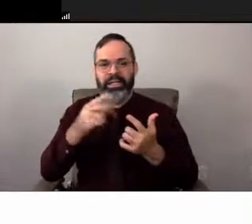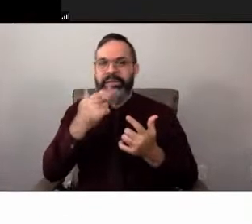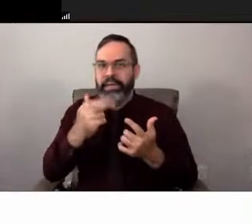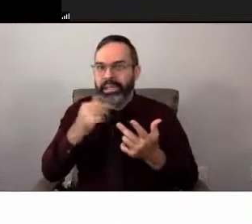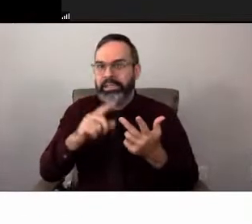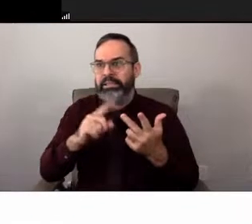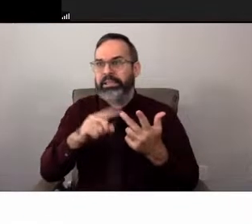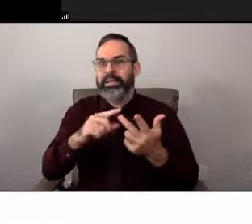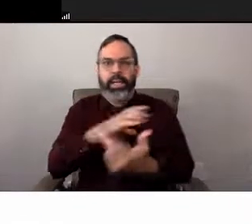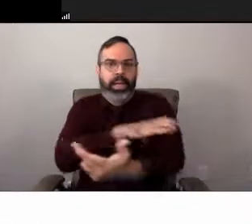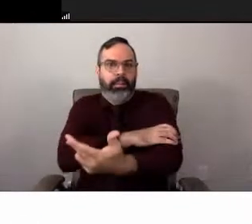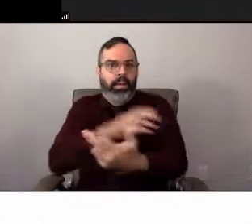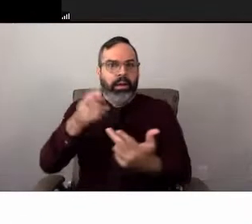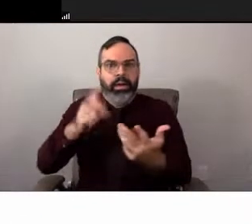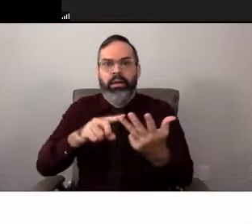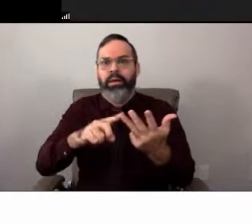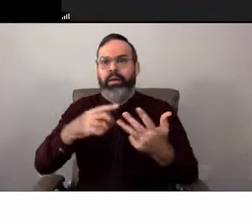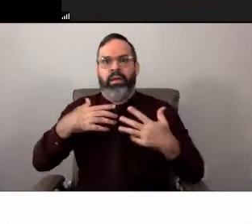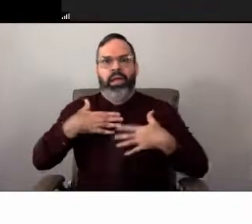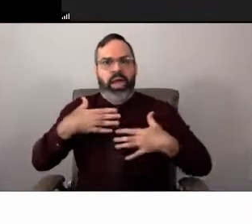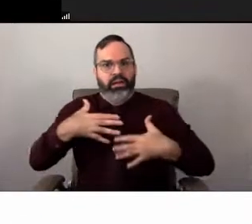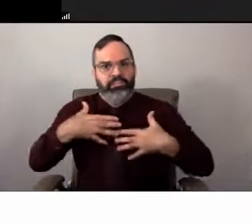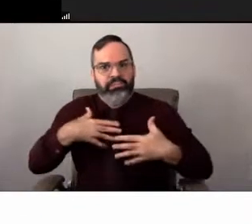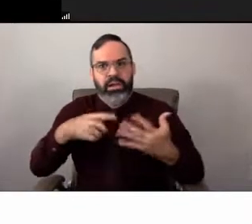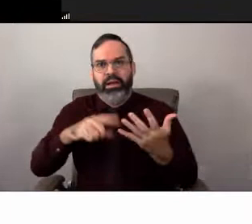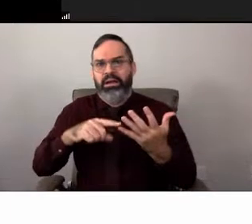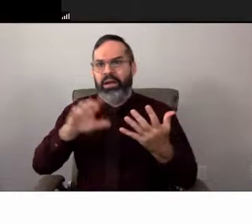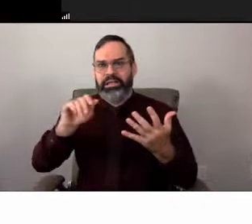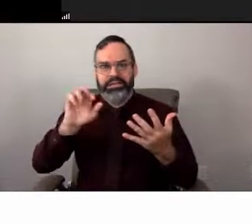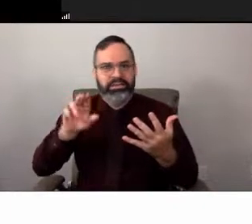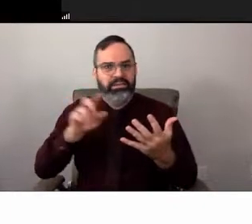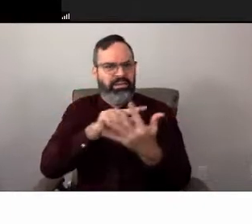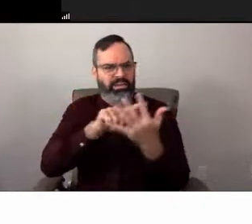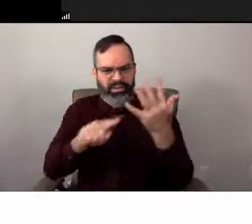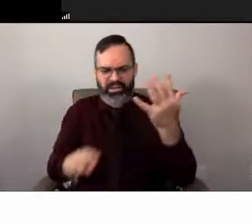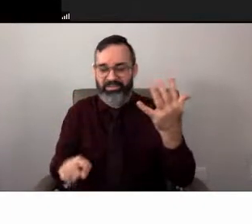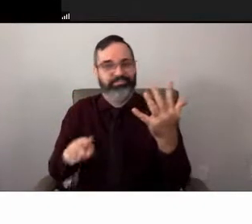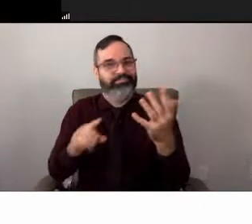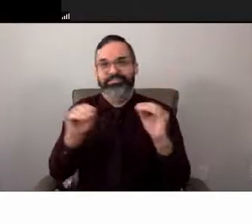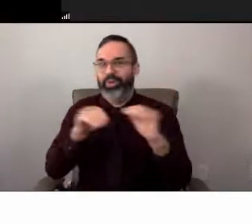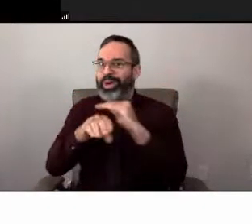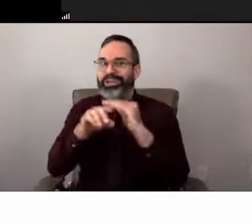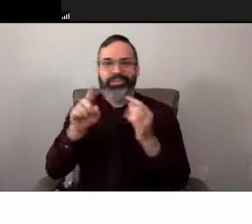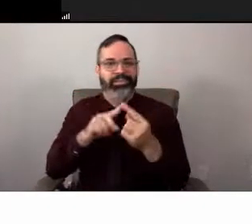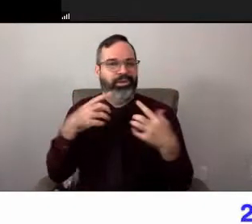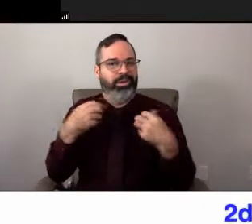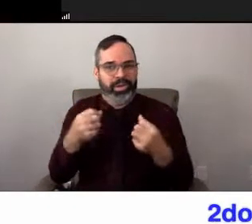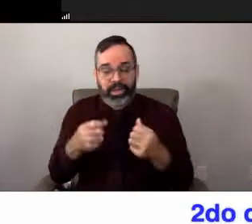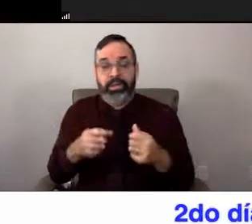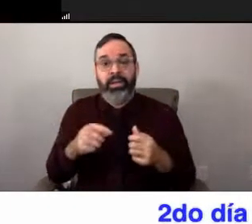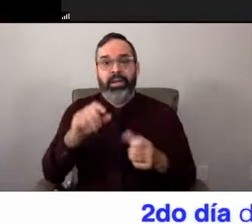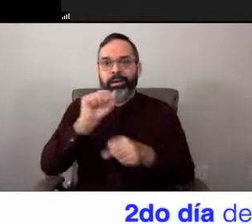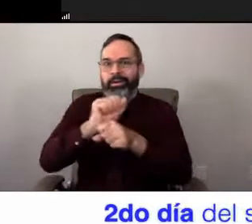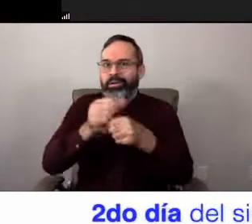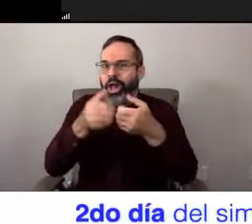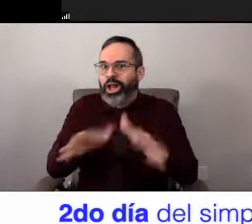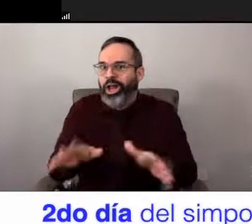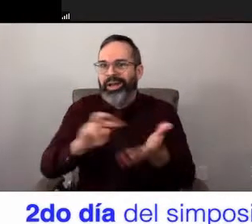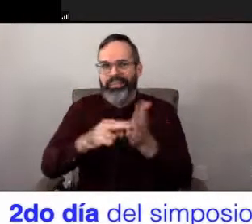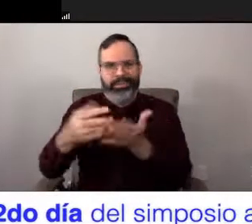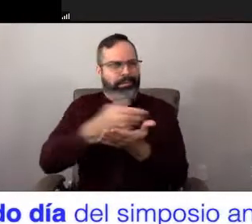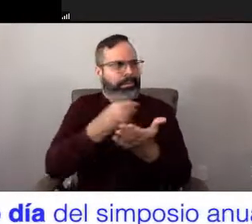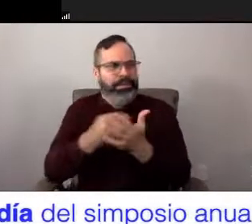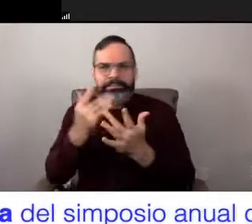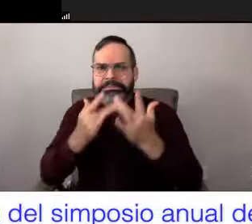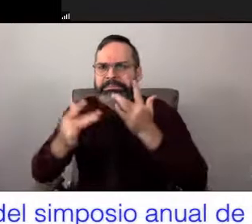hypertension, asthma, the cancers. And because of job losses or curtailment in income, some persons find it